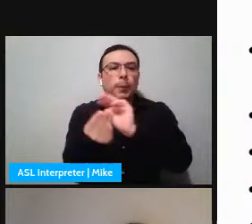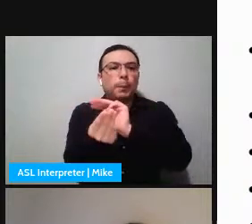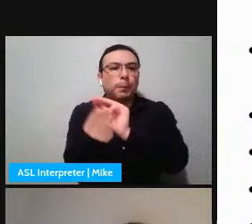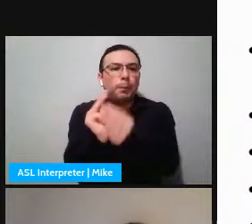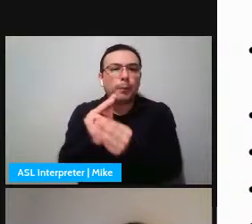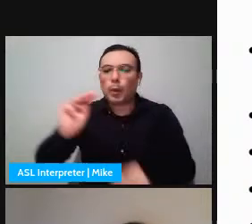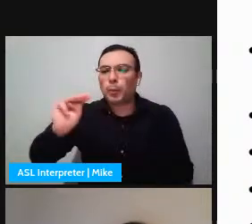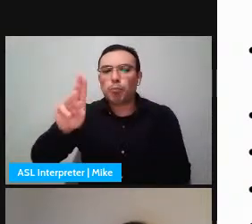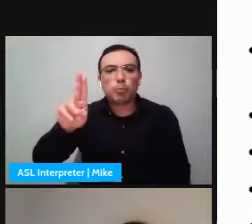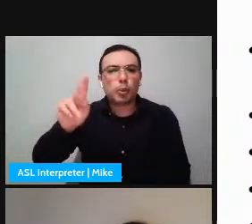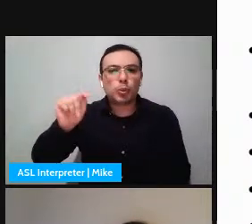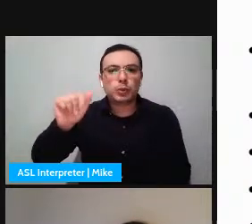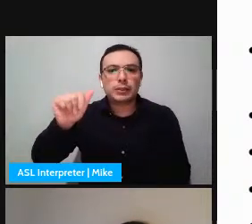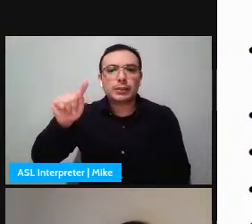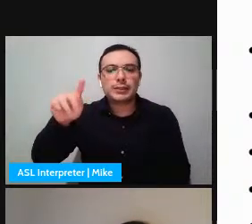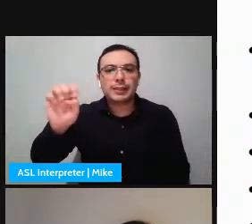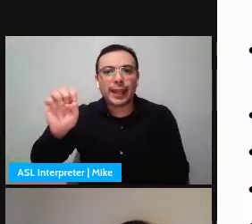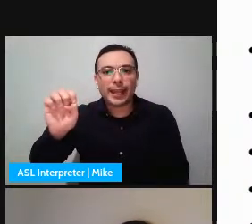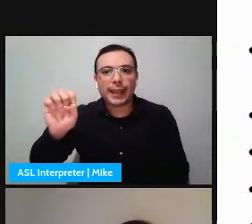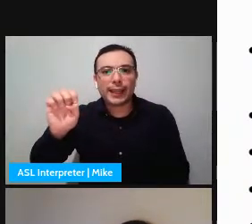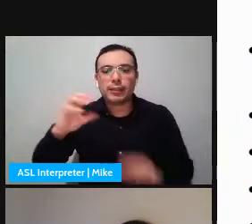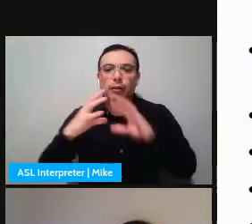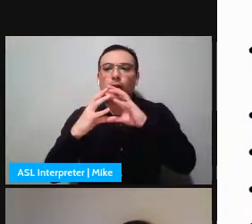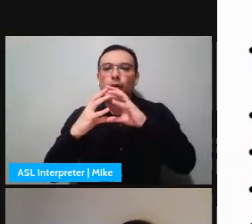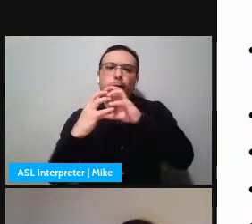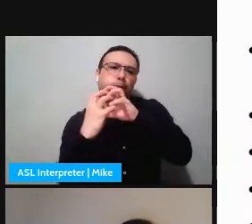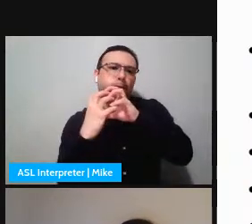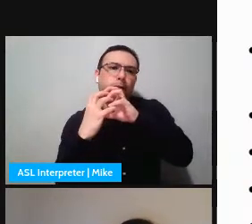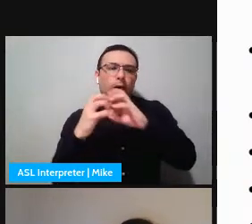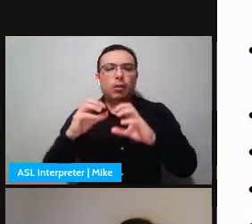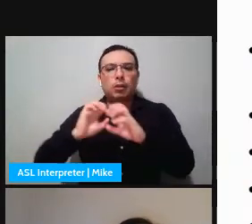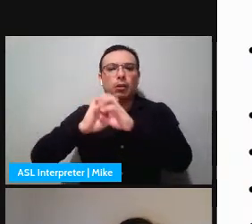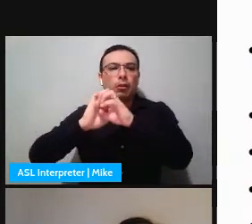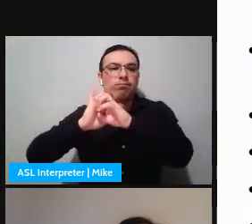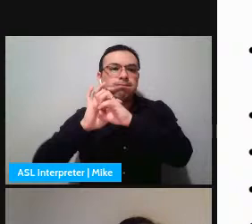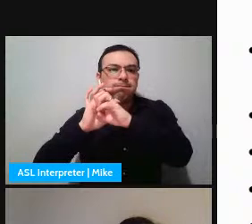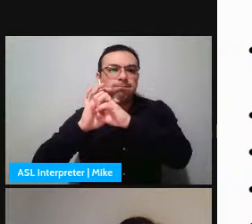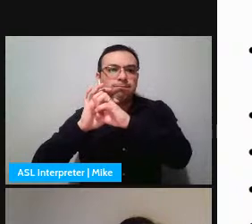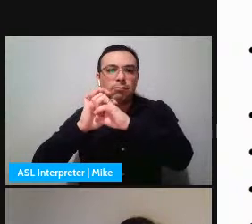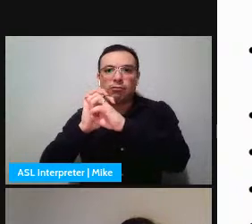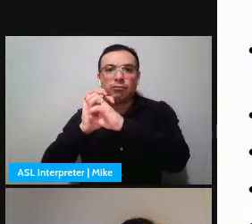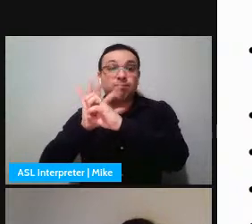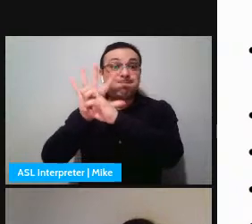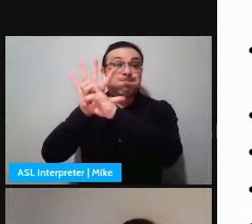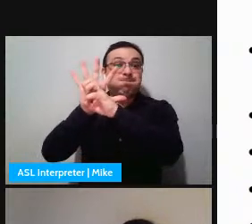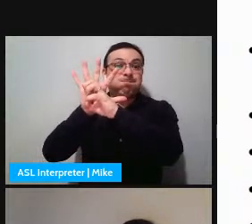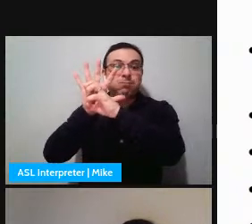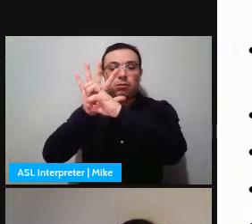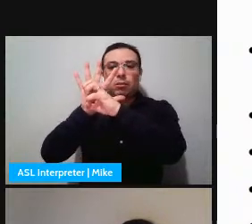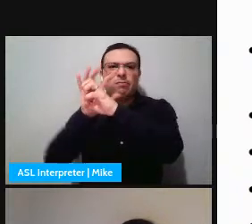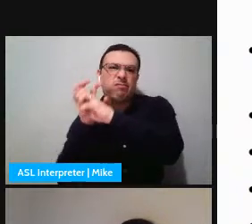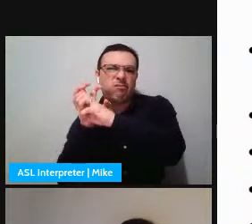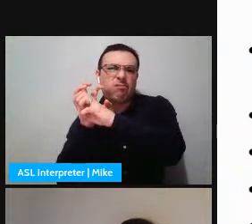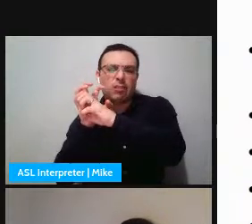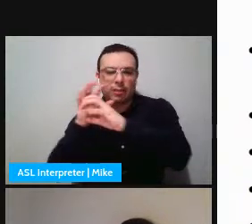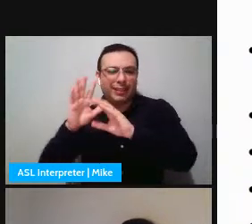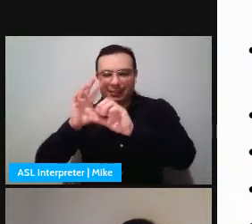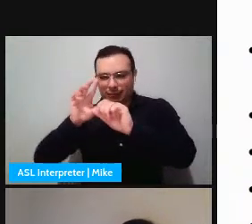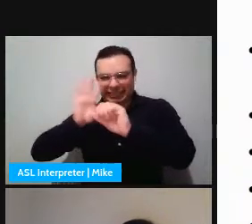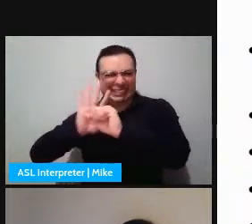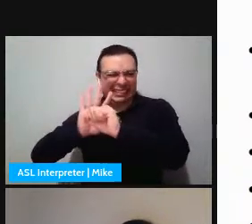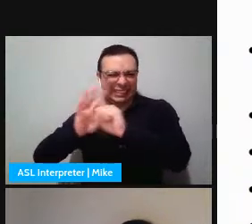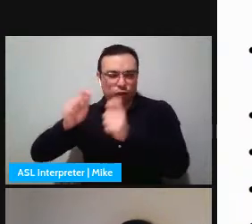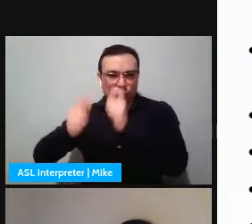variants, just almost with everything, appear over time. It does appear that some of these variants spread more